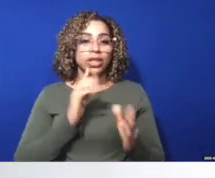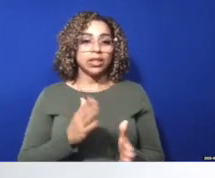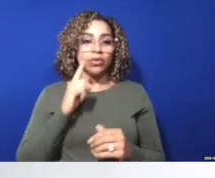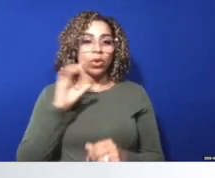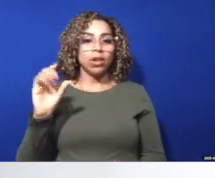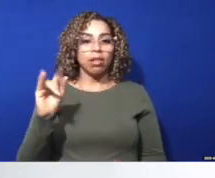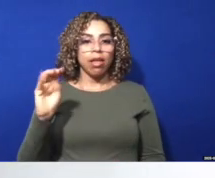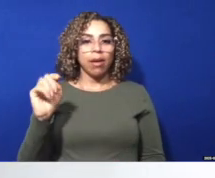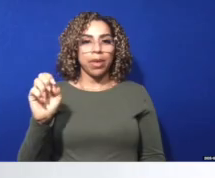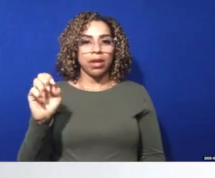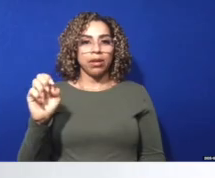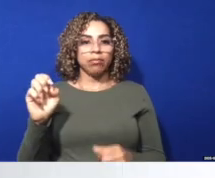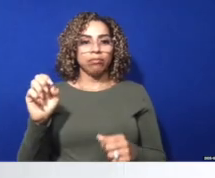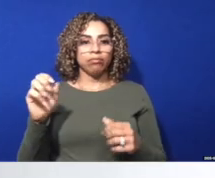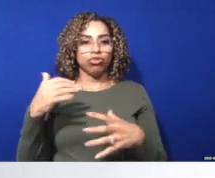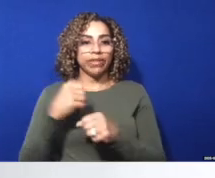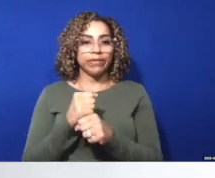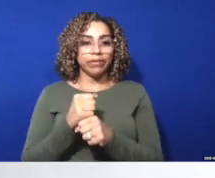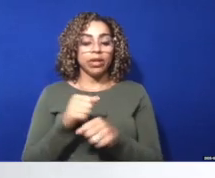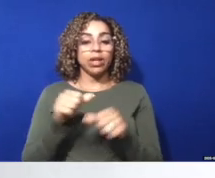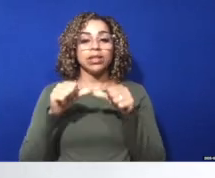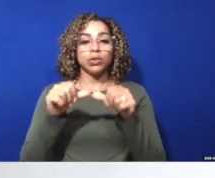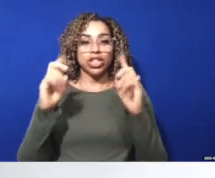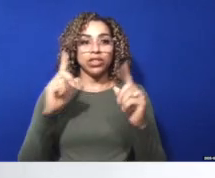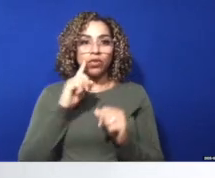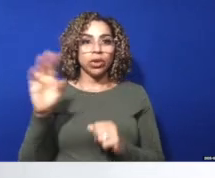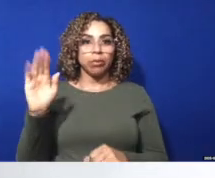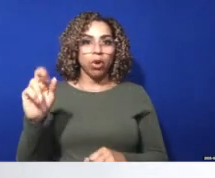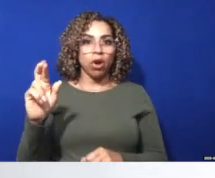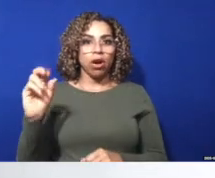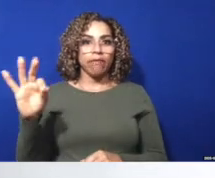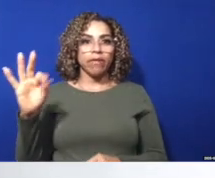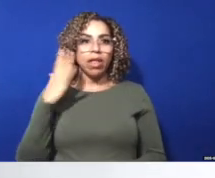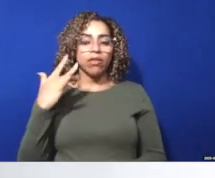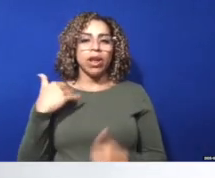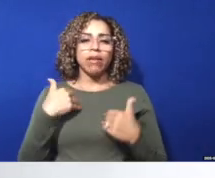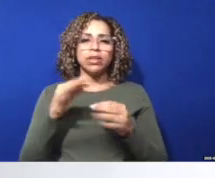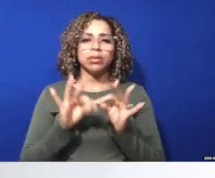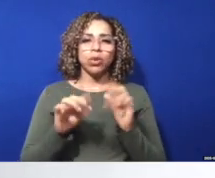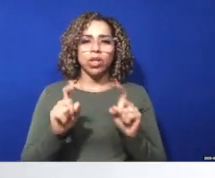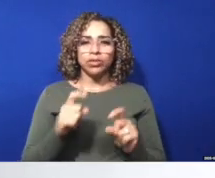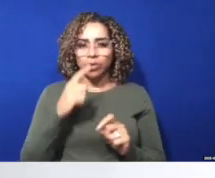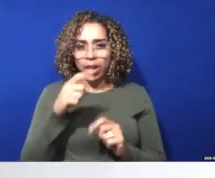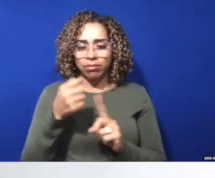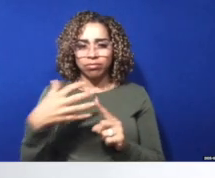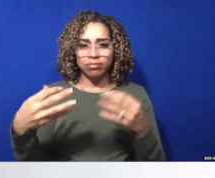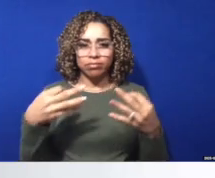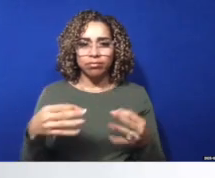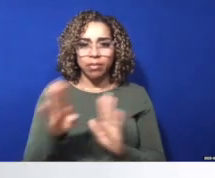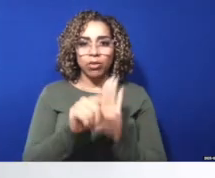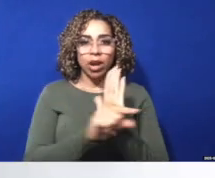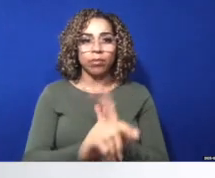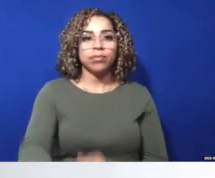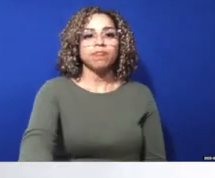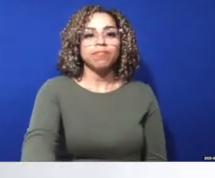California. I just have a simple question. I hope you can help me with the background. So right now, driving